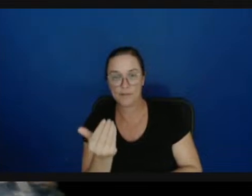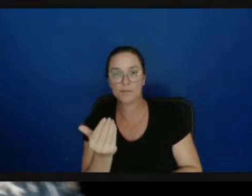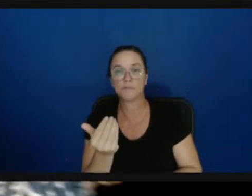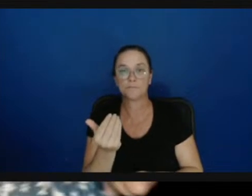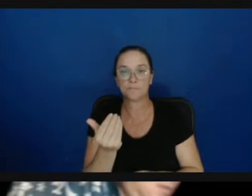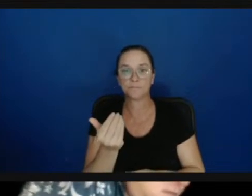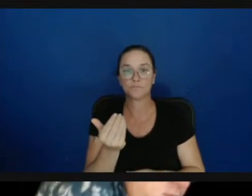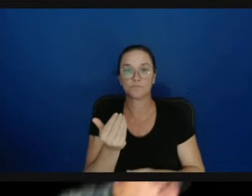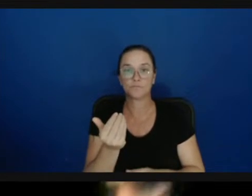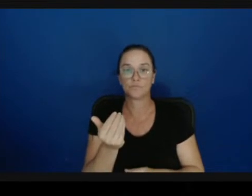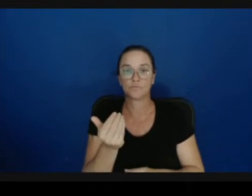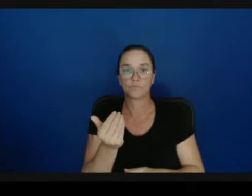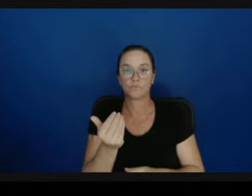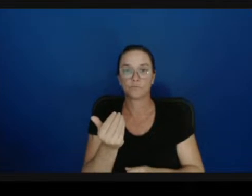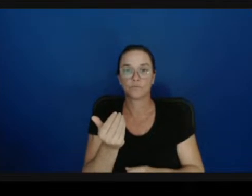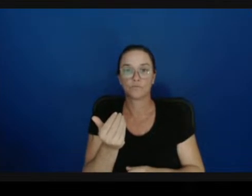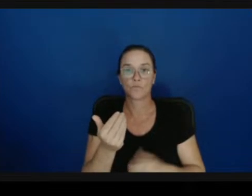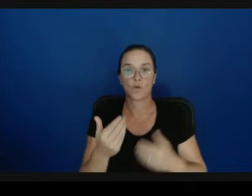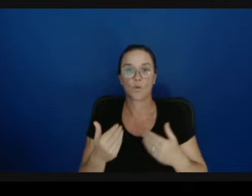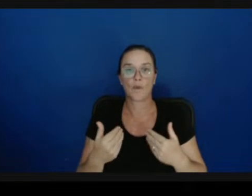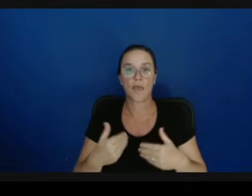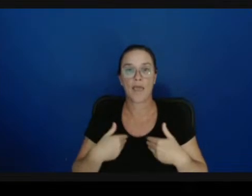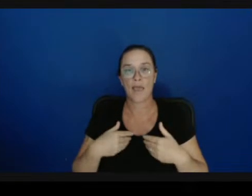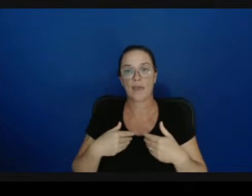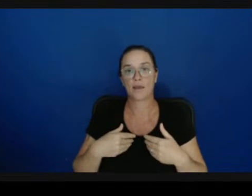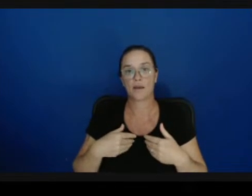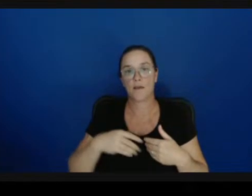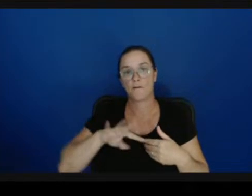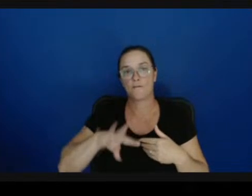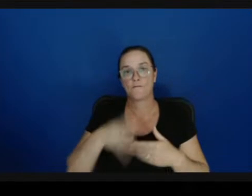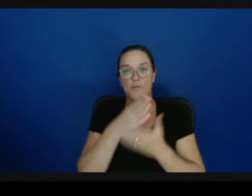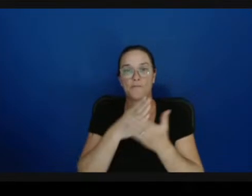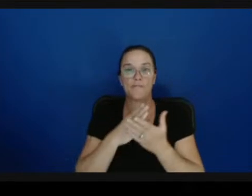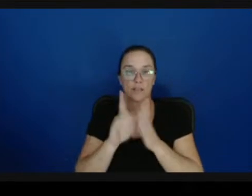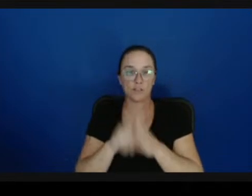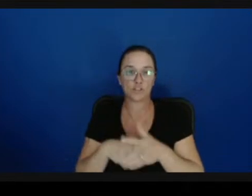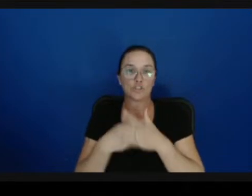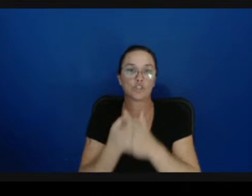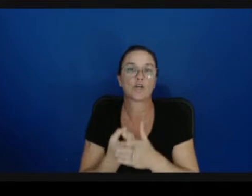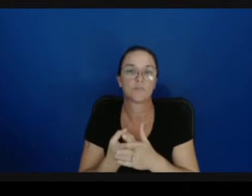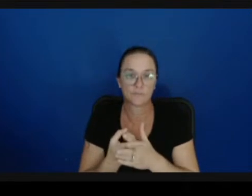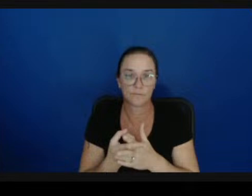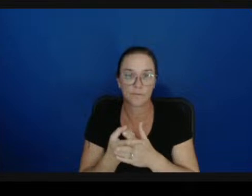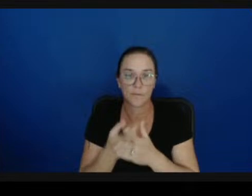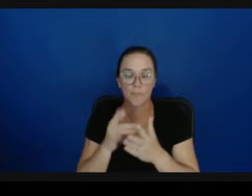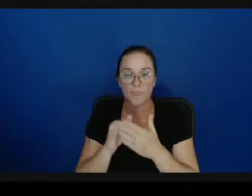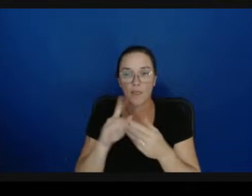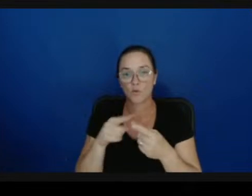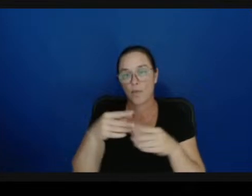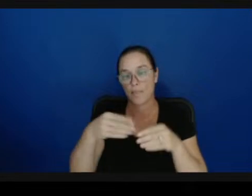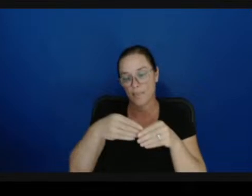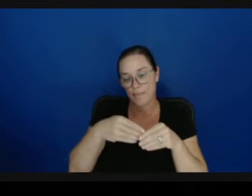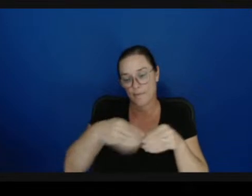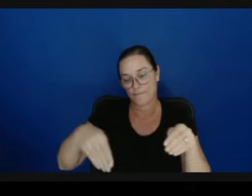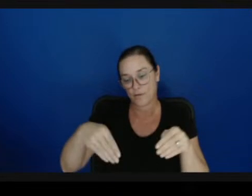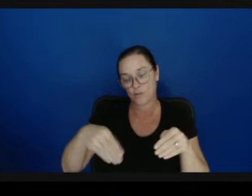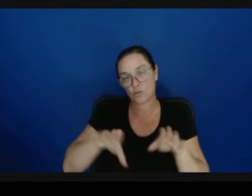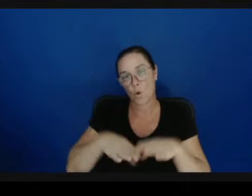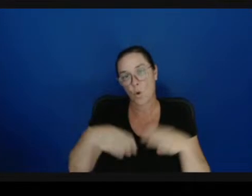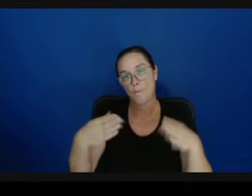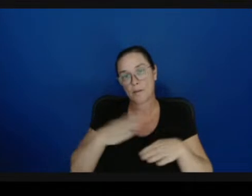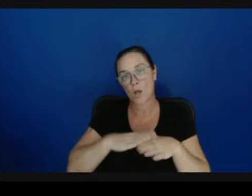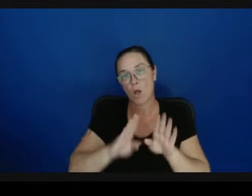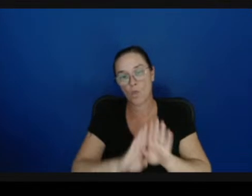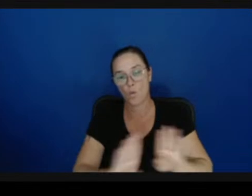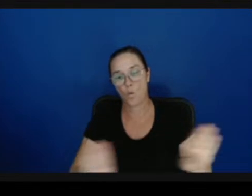is when we have the beginning of the fourth phase right here. So this is the opening of the fissure on a crater wall, and then lava's